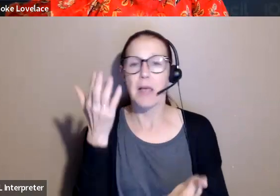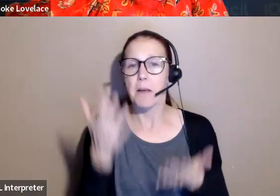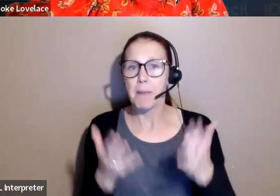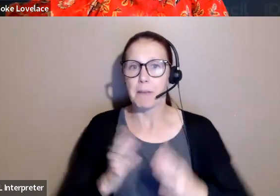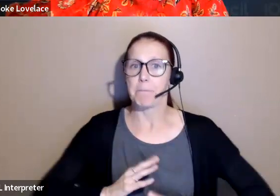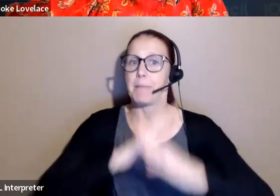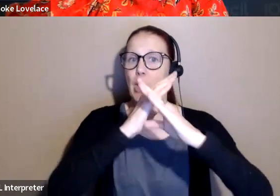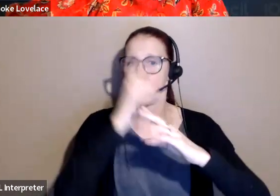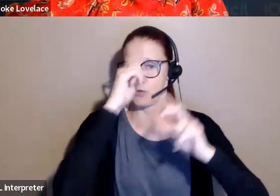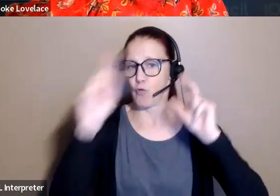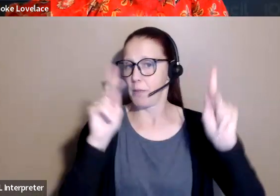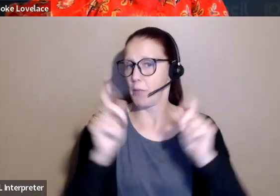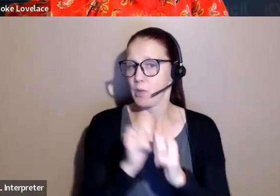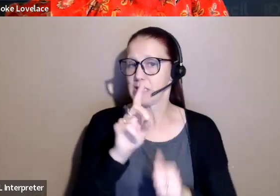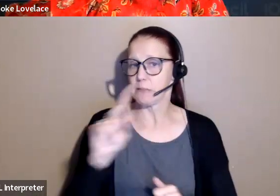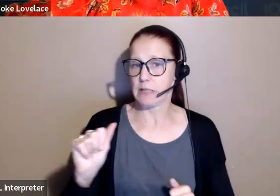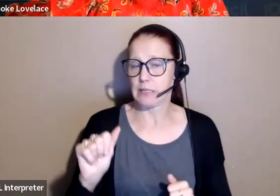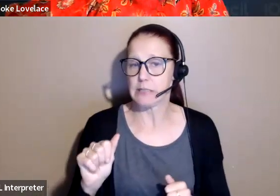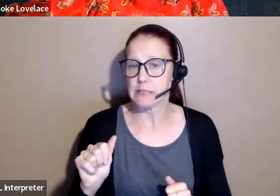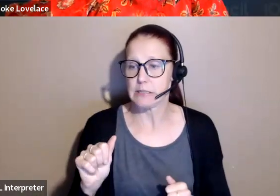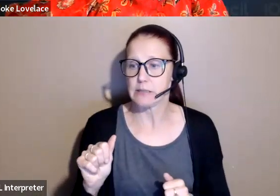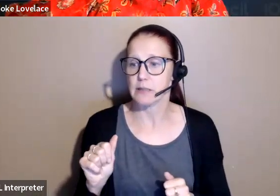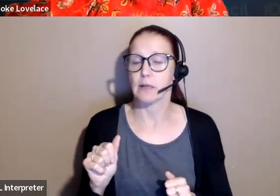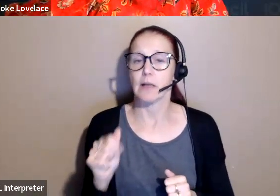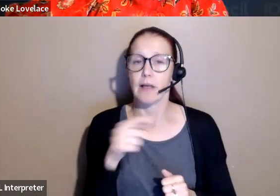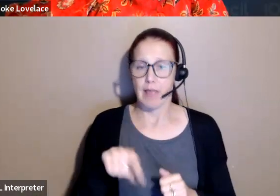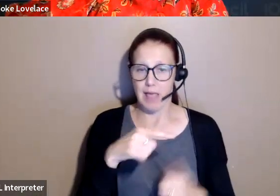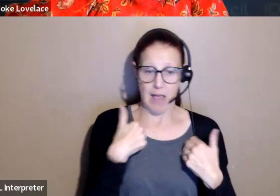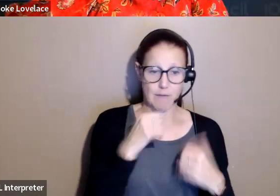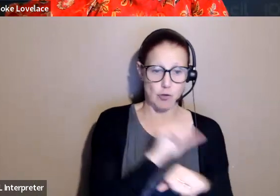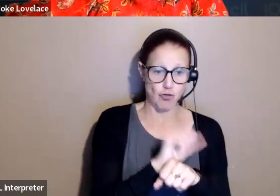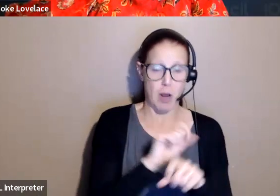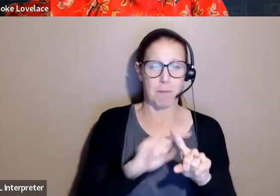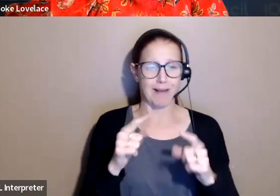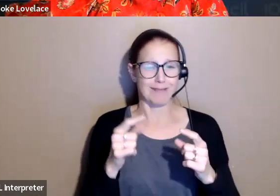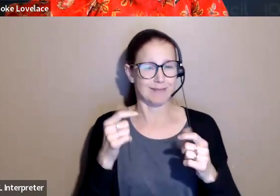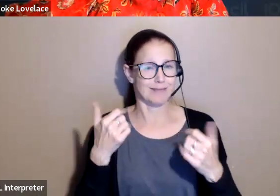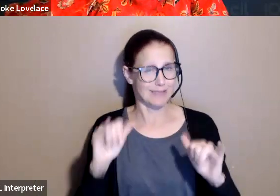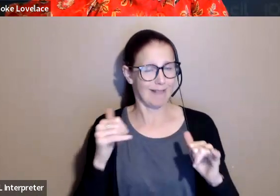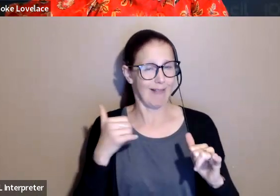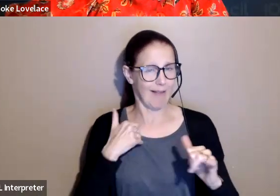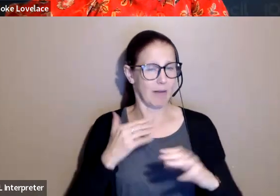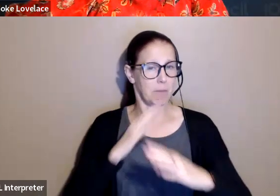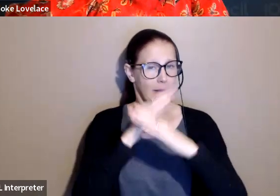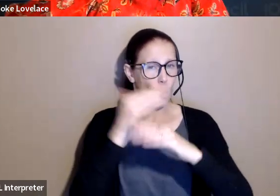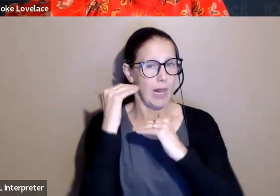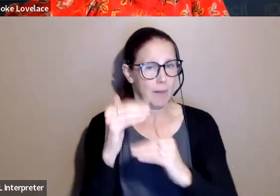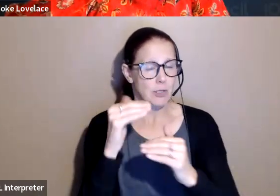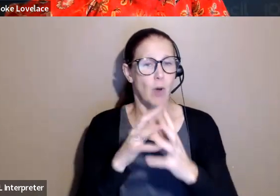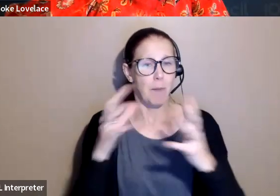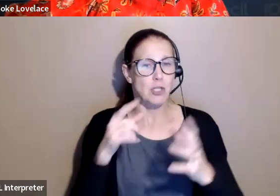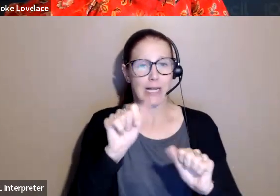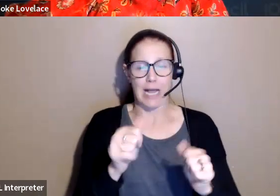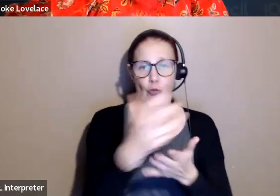barriers for people with disabilities who are employed and in what they can earn and save. And